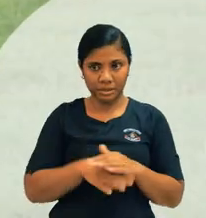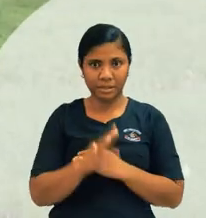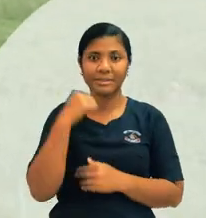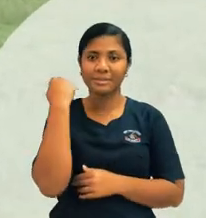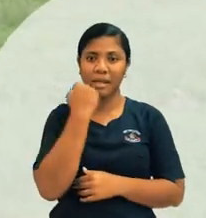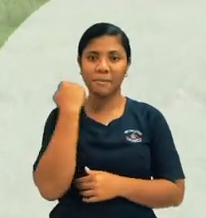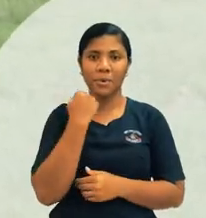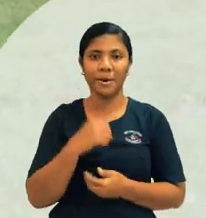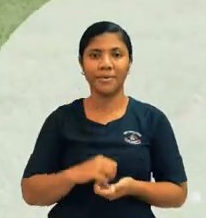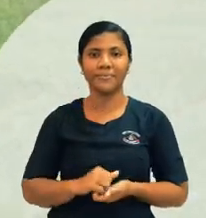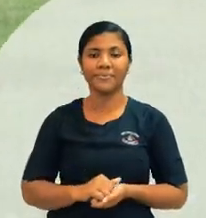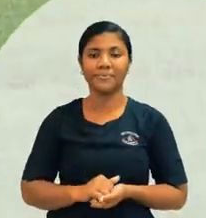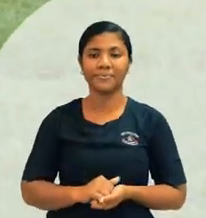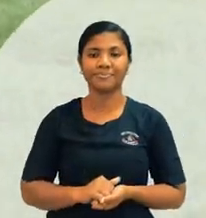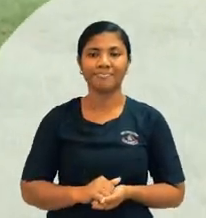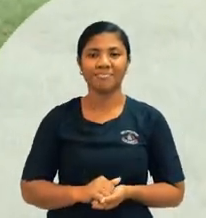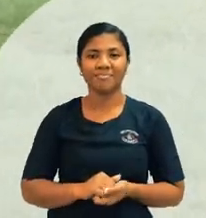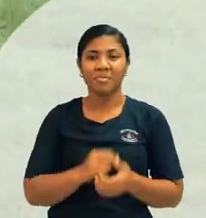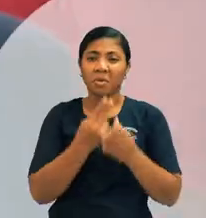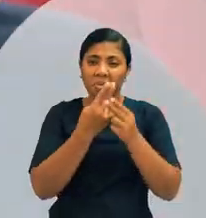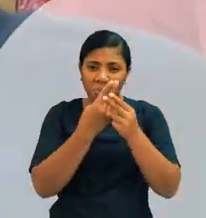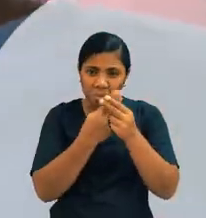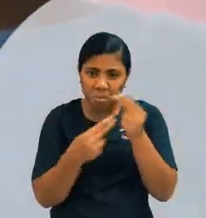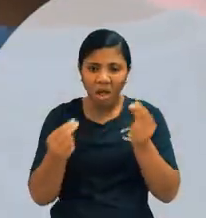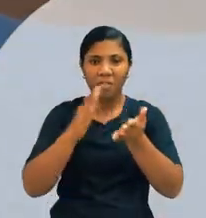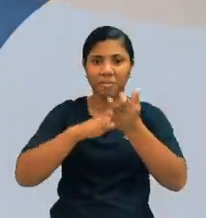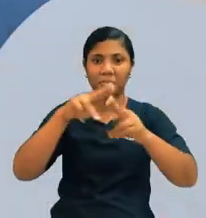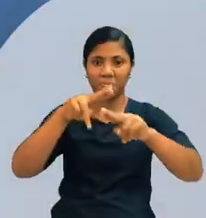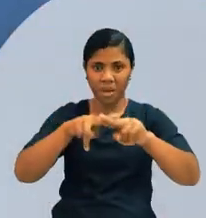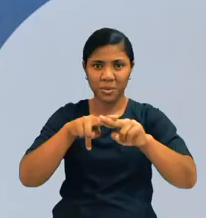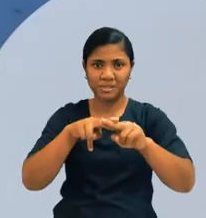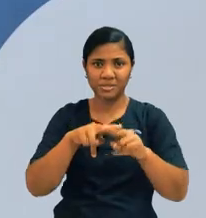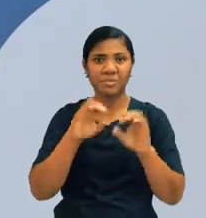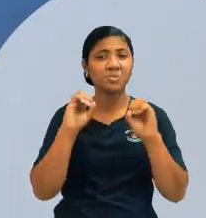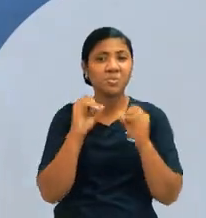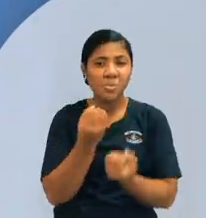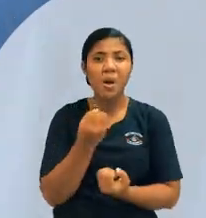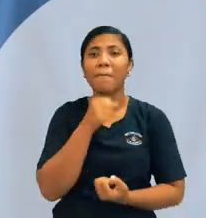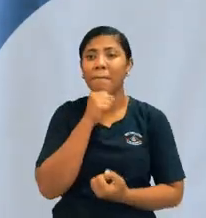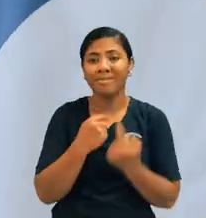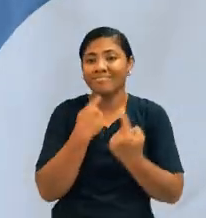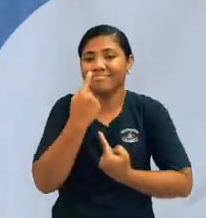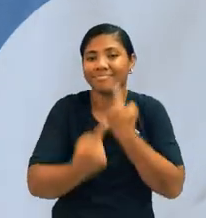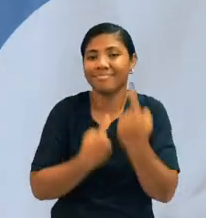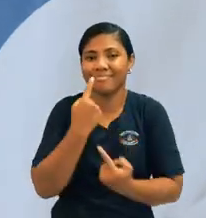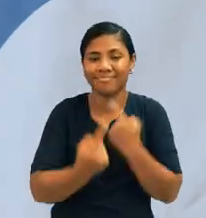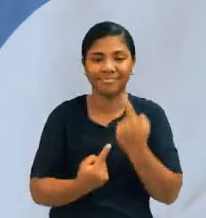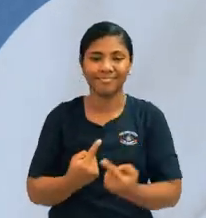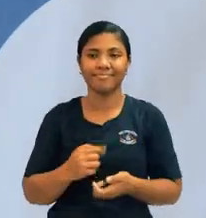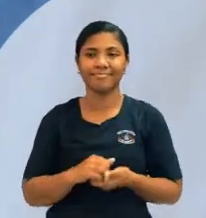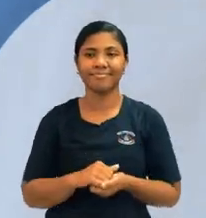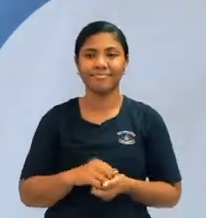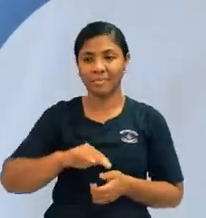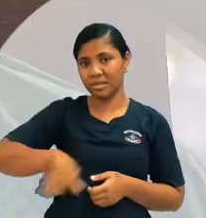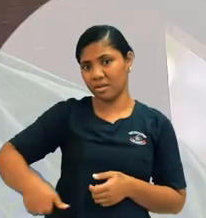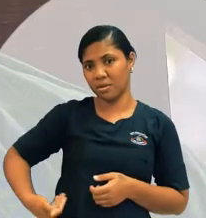o nga whangeila malke leo meo I o ura o seo whanau. Ia ma make sure voile leo ole sefi fo se mako wa inga ia maile